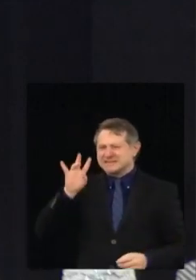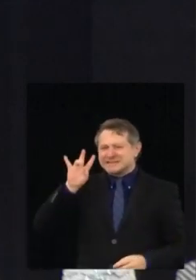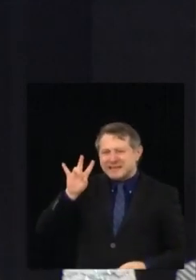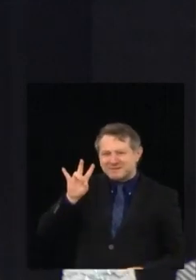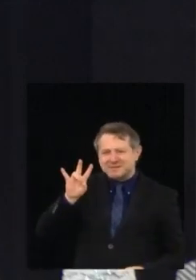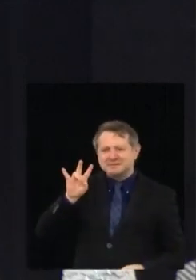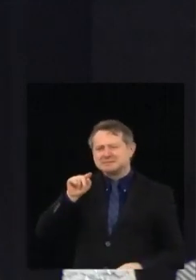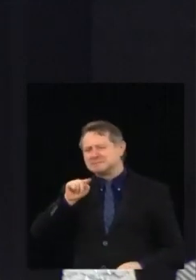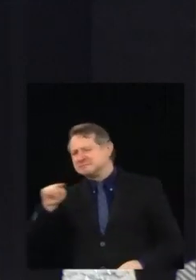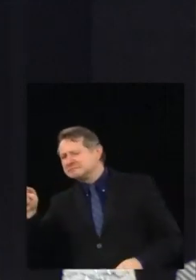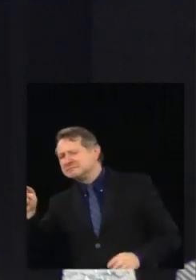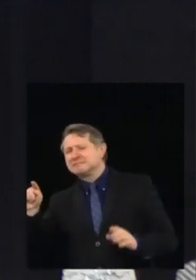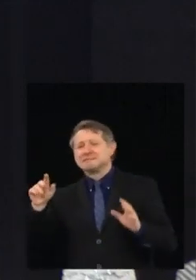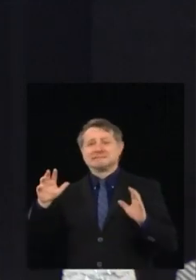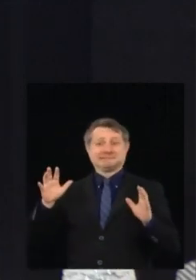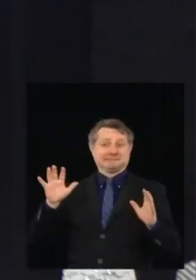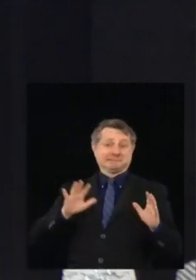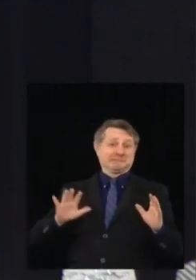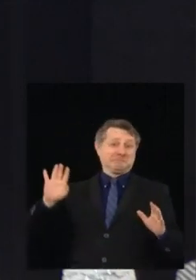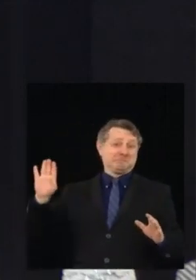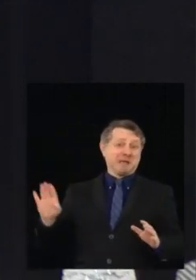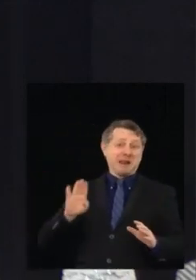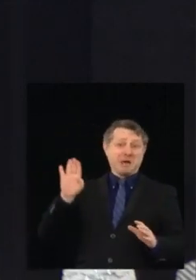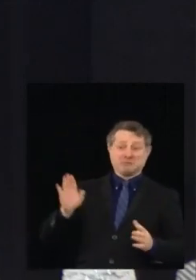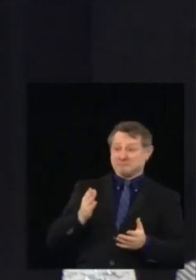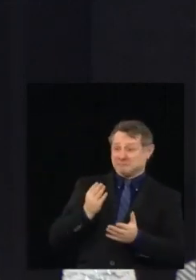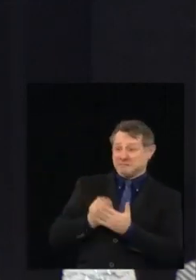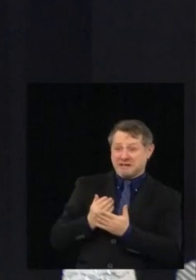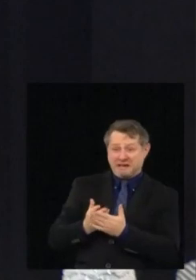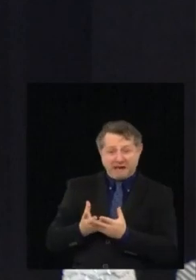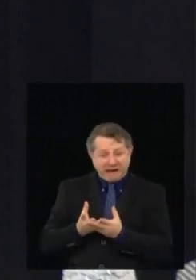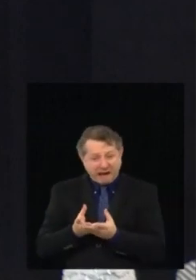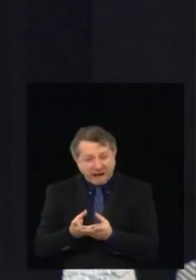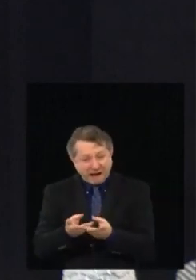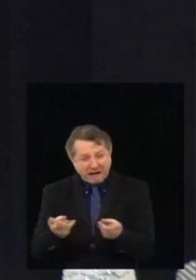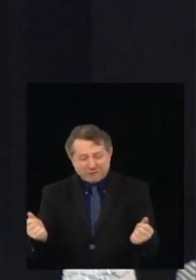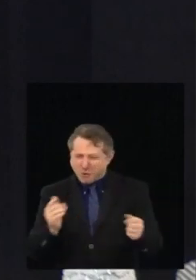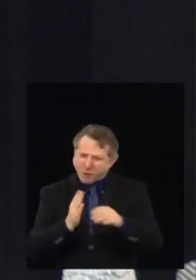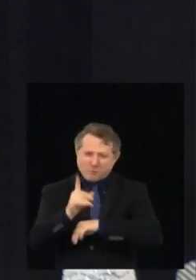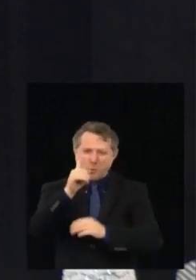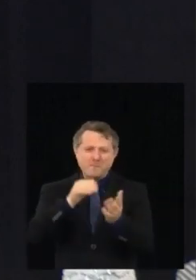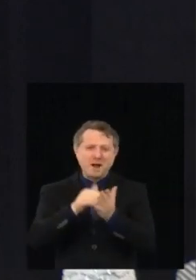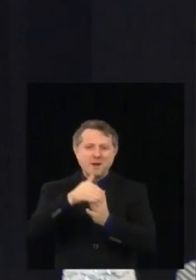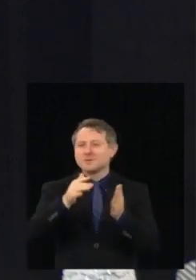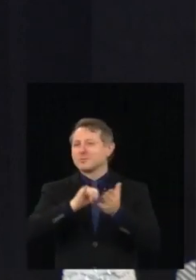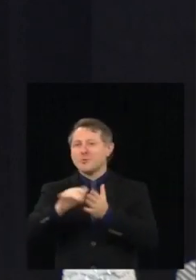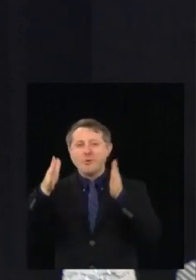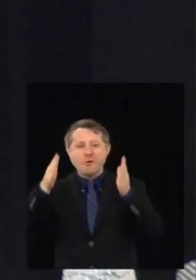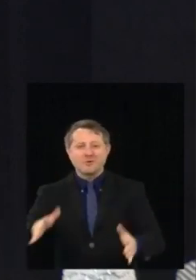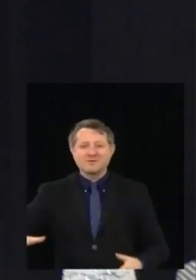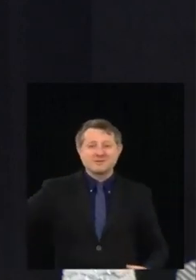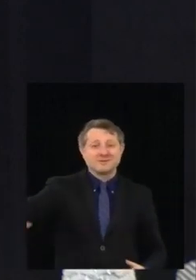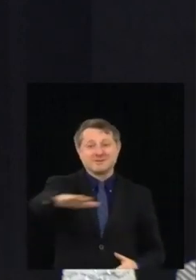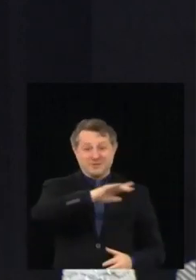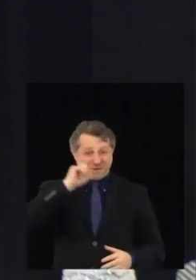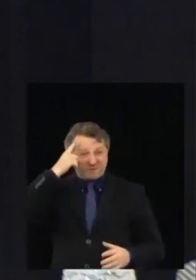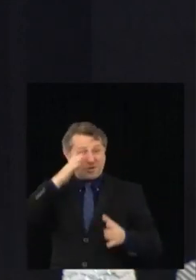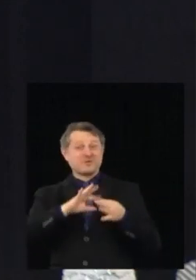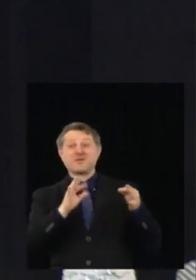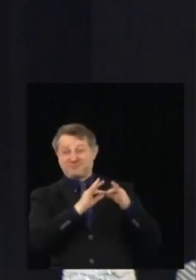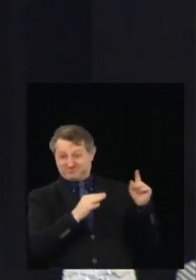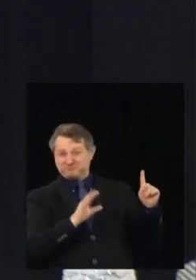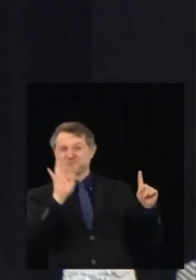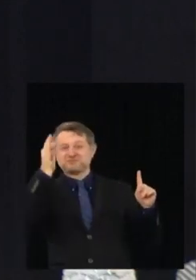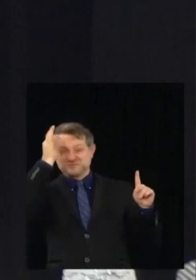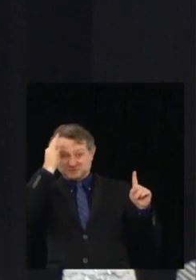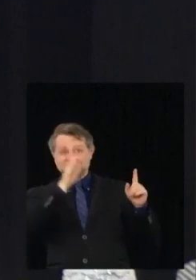with unemployment. And on the pandemic unemployment insurance the governor referenced, which was the new unemployment insurance that the federal government announced